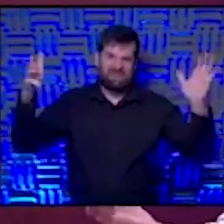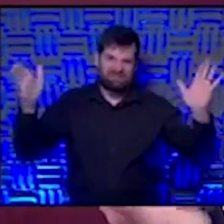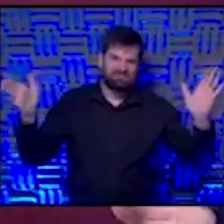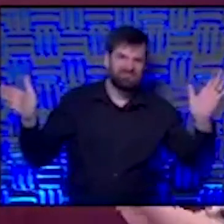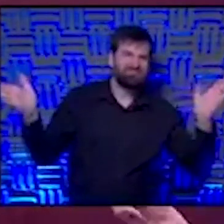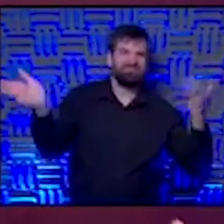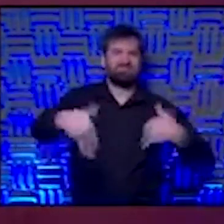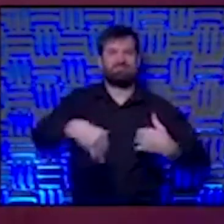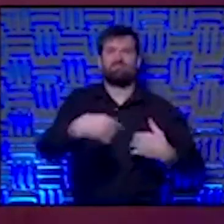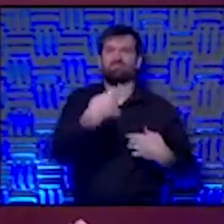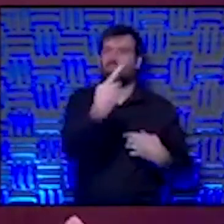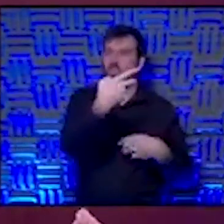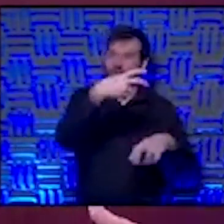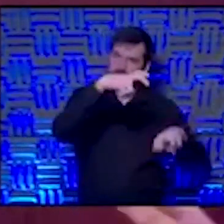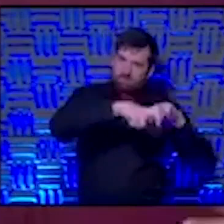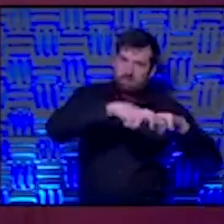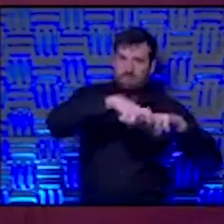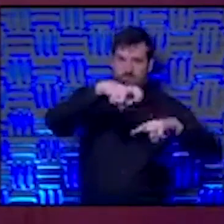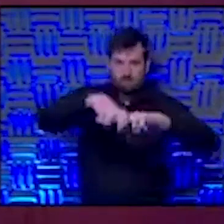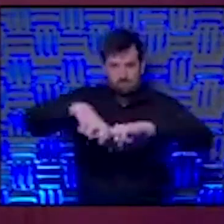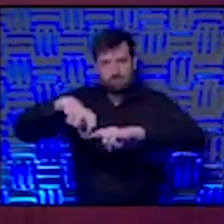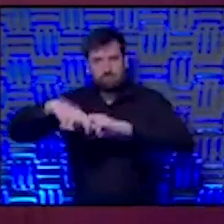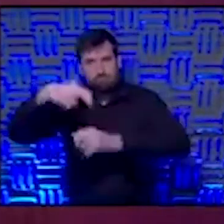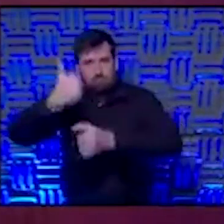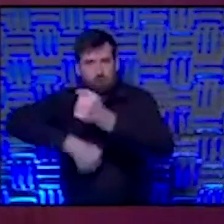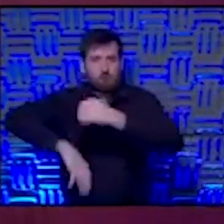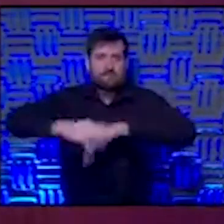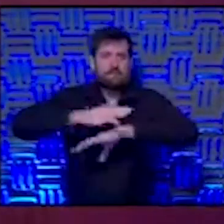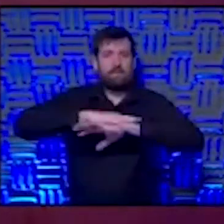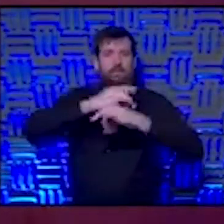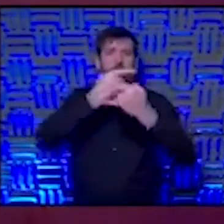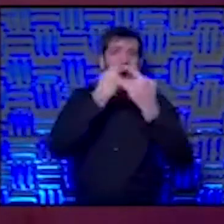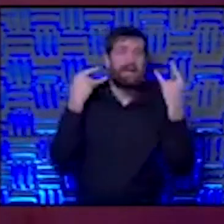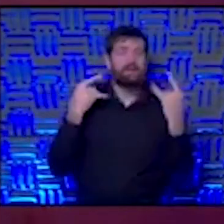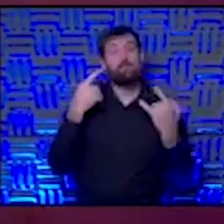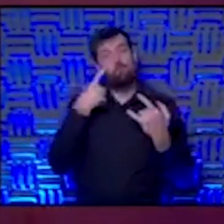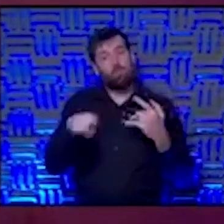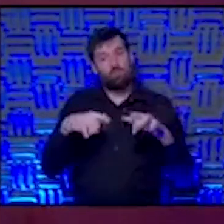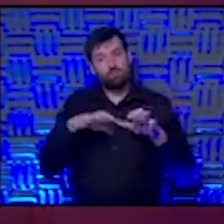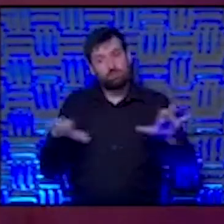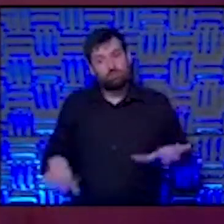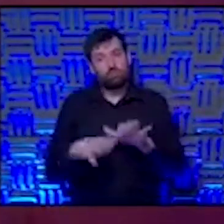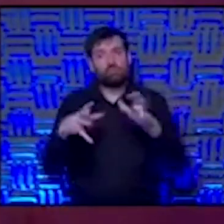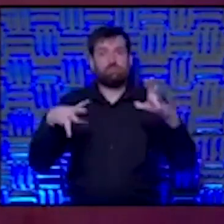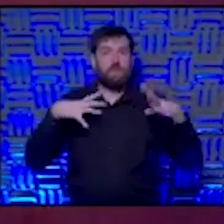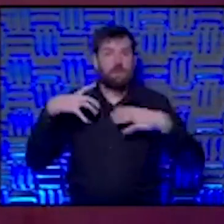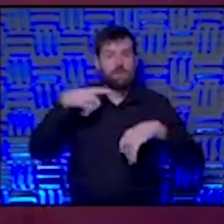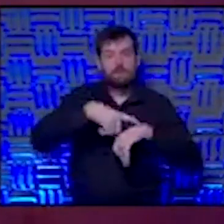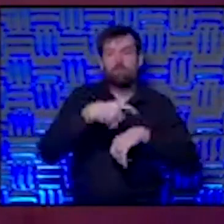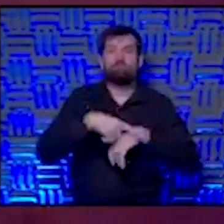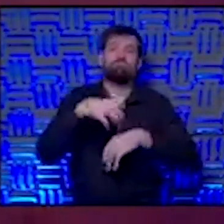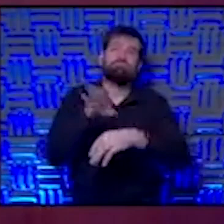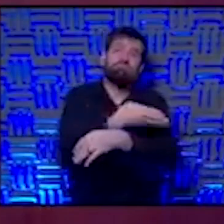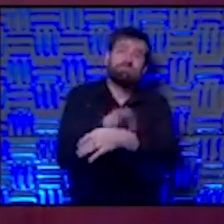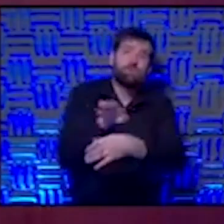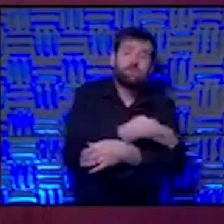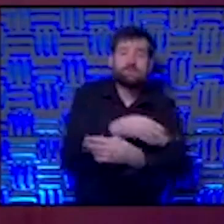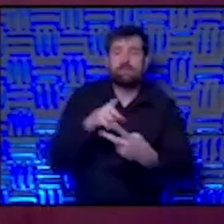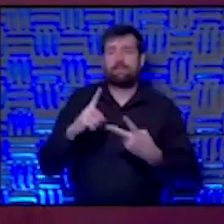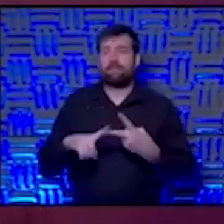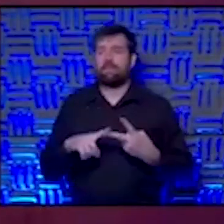one person at a table, well spaced out with masks on, to do the things that we often do at holiday time, listening to holiday music